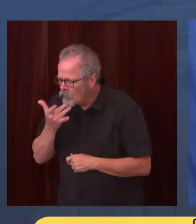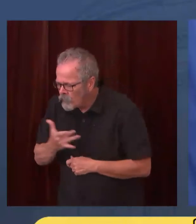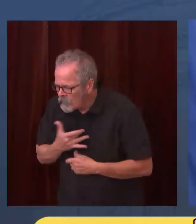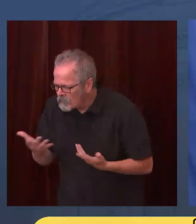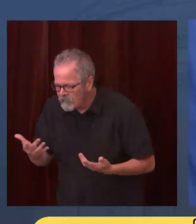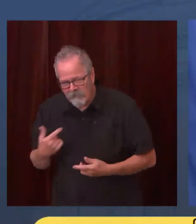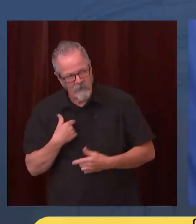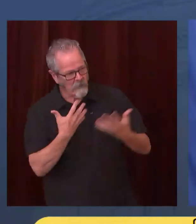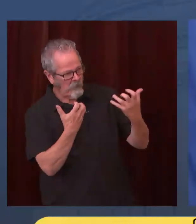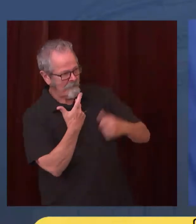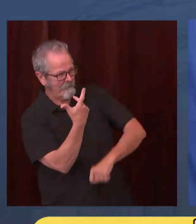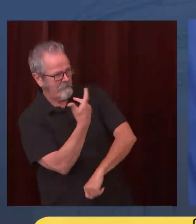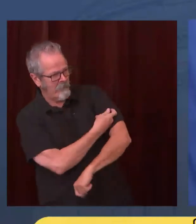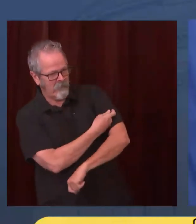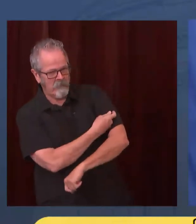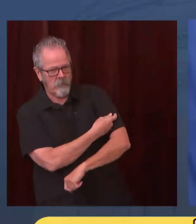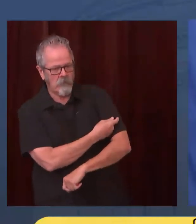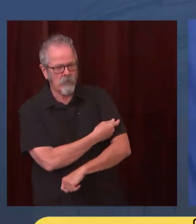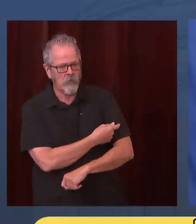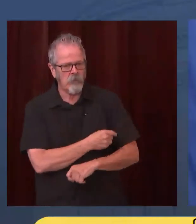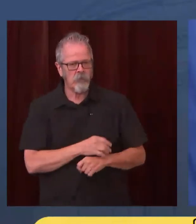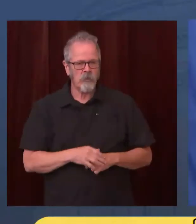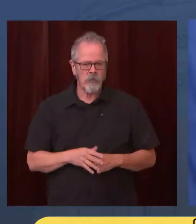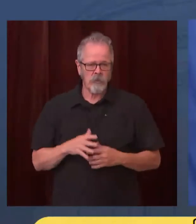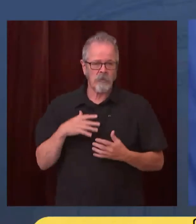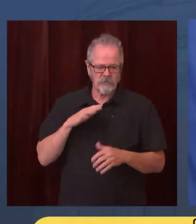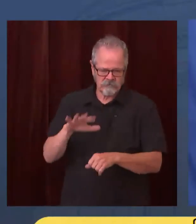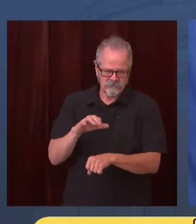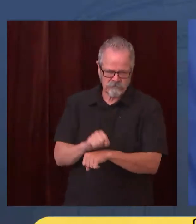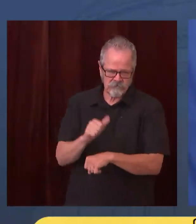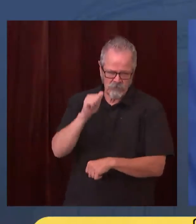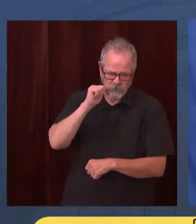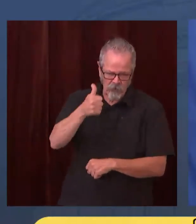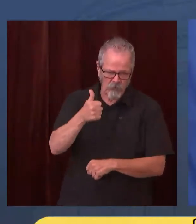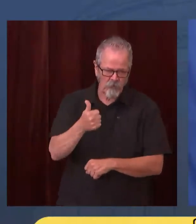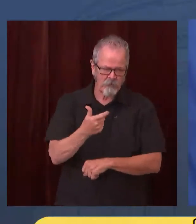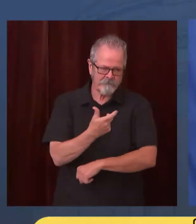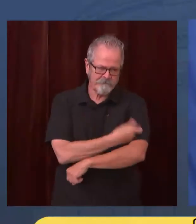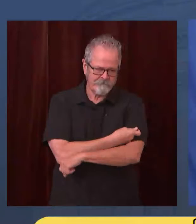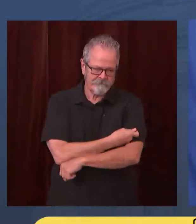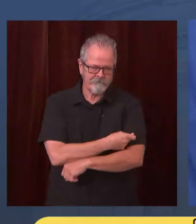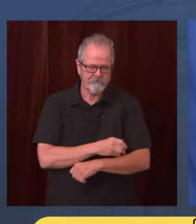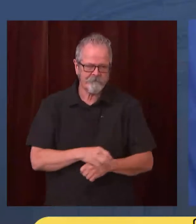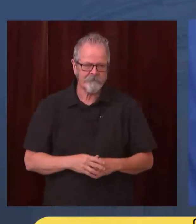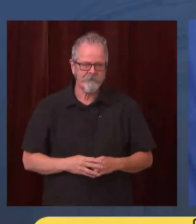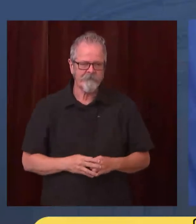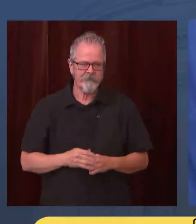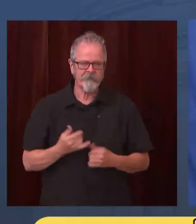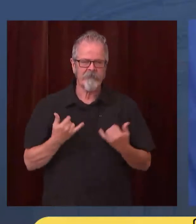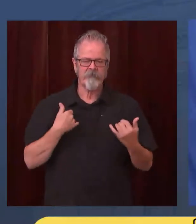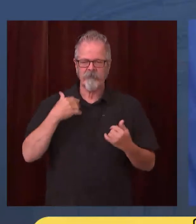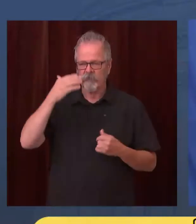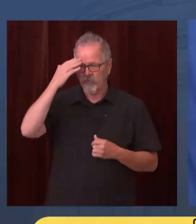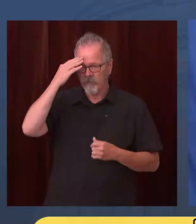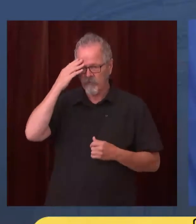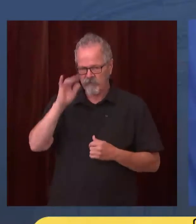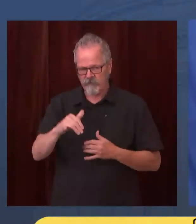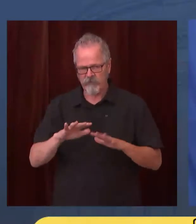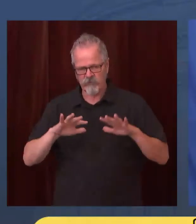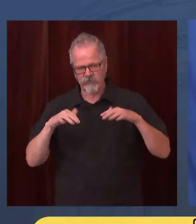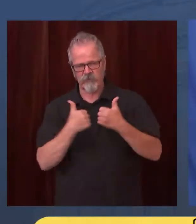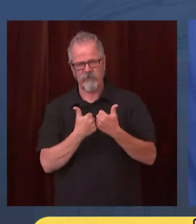tomorrow to get vaccinated. And I know this has been a challenging time for parents as parents send their kids back to